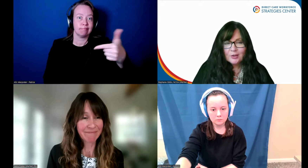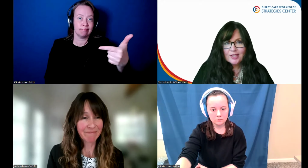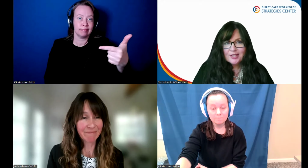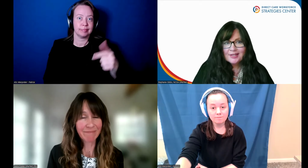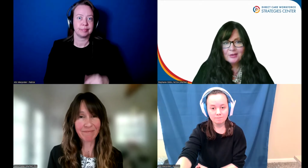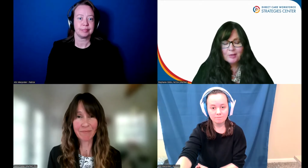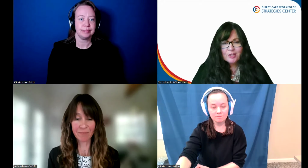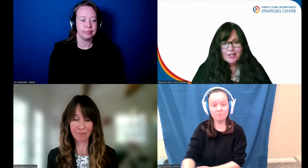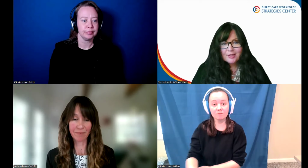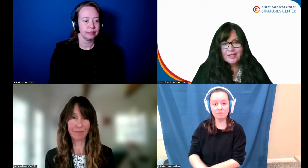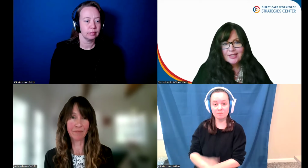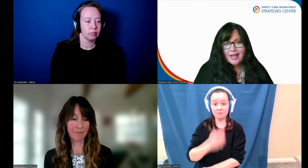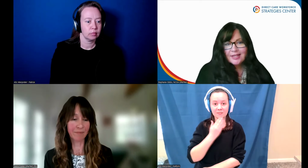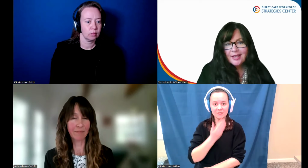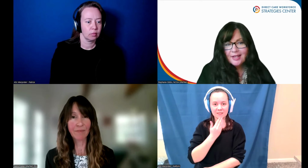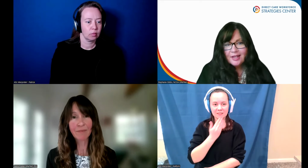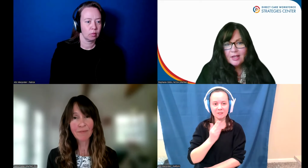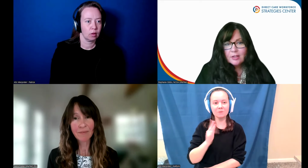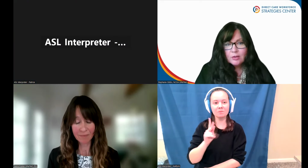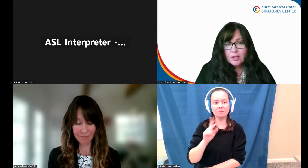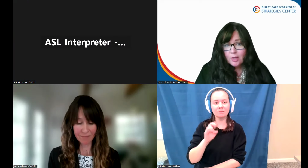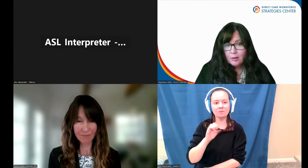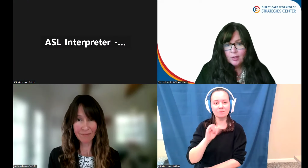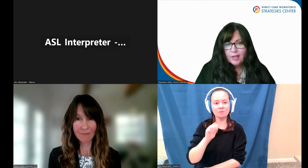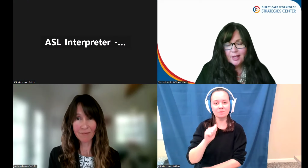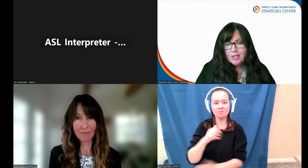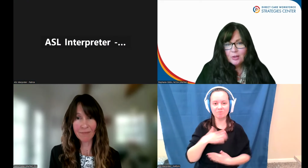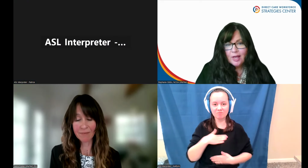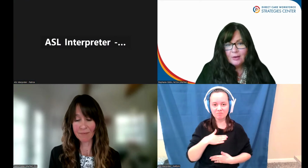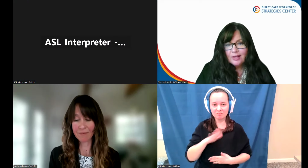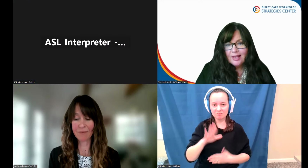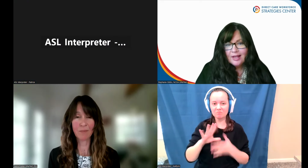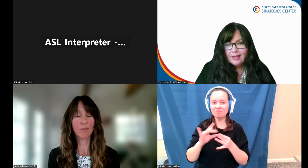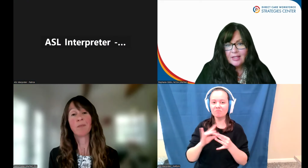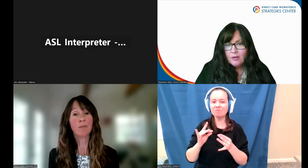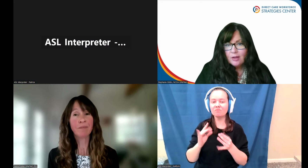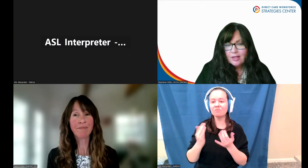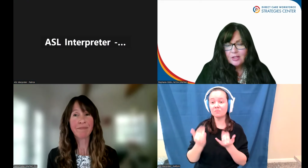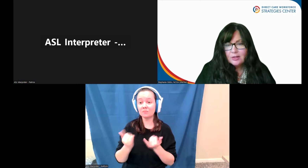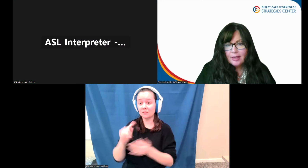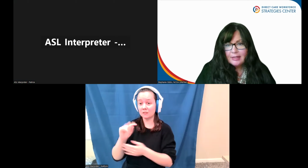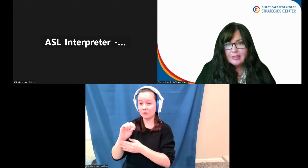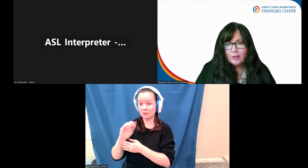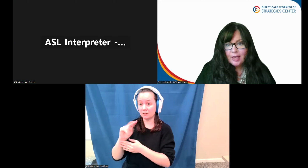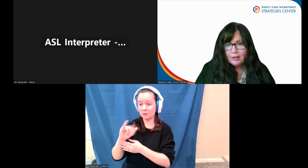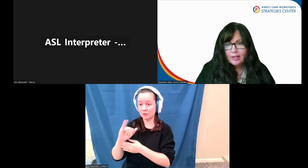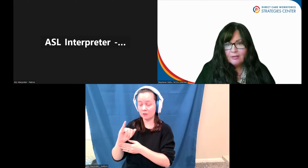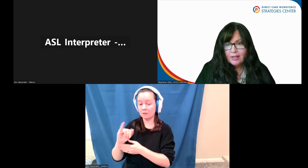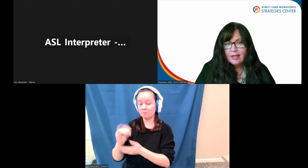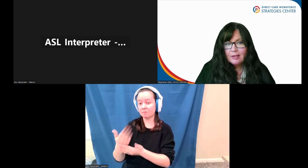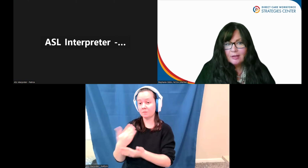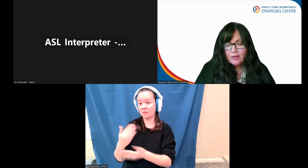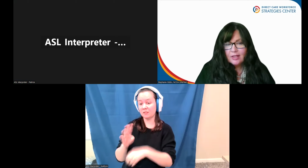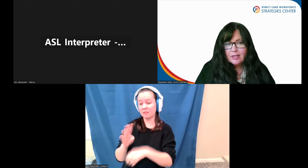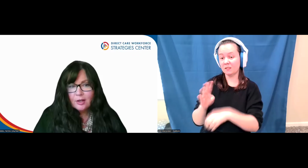Thank you, Keisha. We appreciate those insights. So Tony, we're going to come to you now. Last fall, the National Alliance for